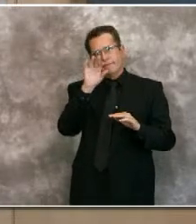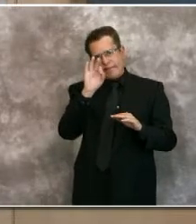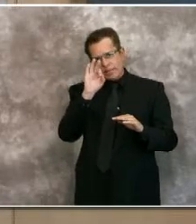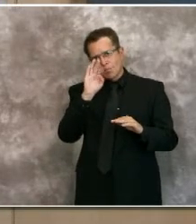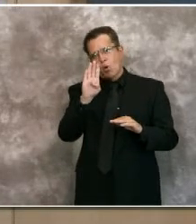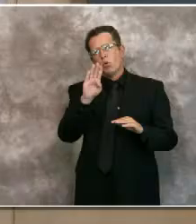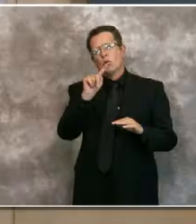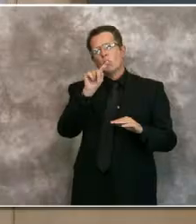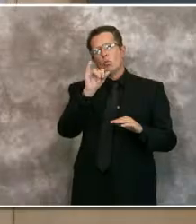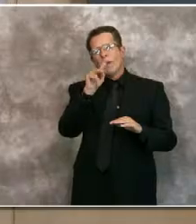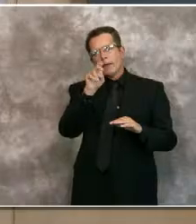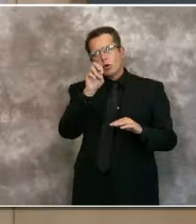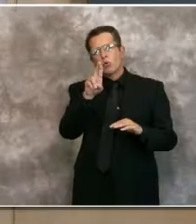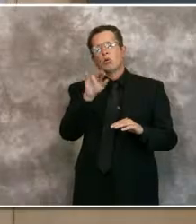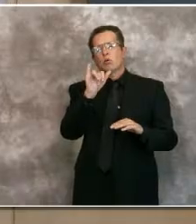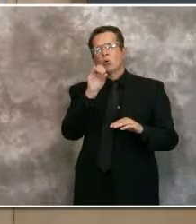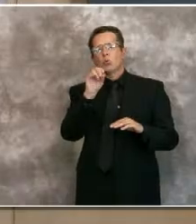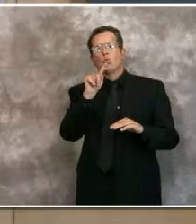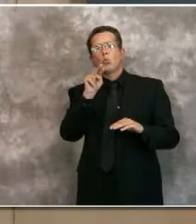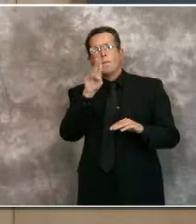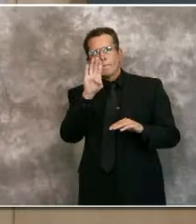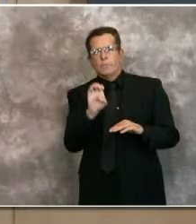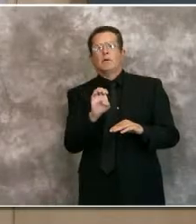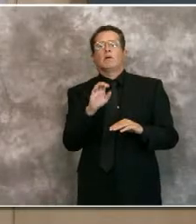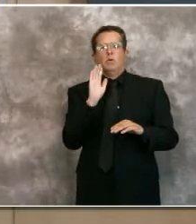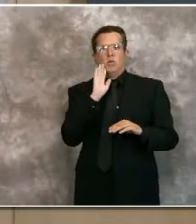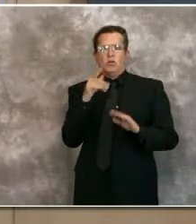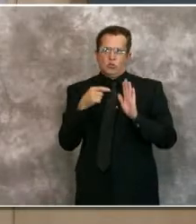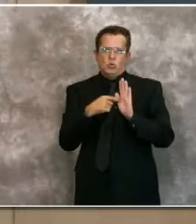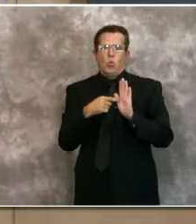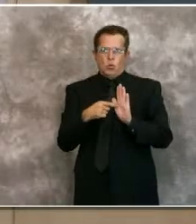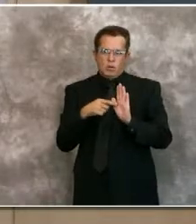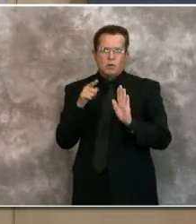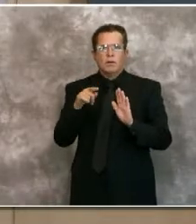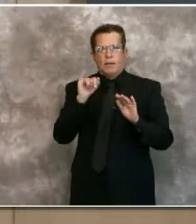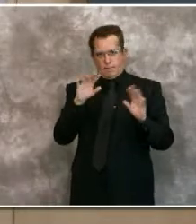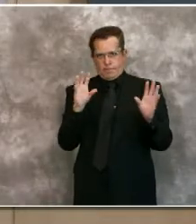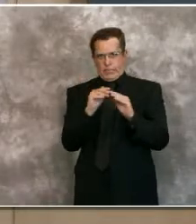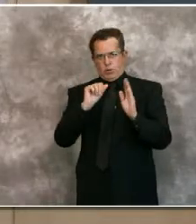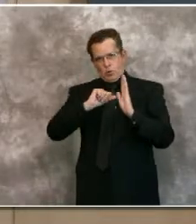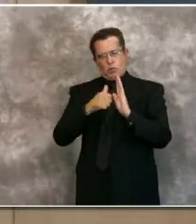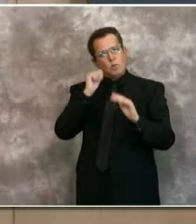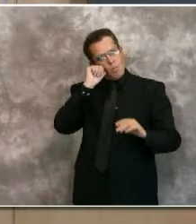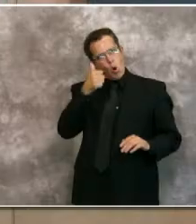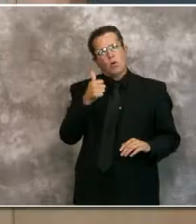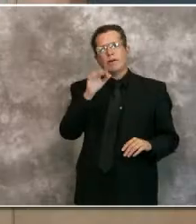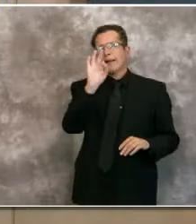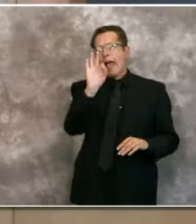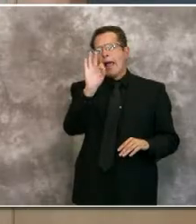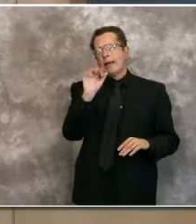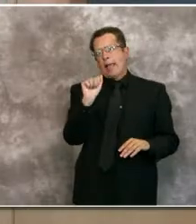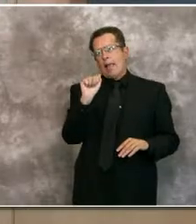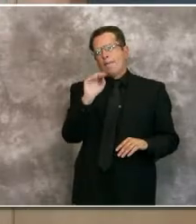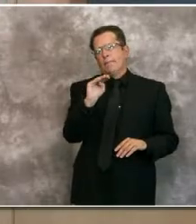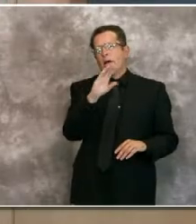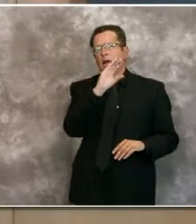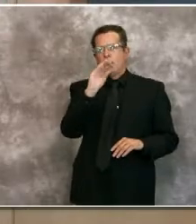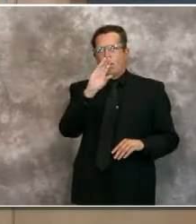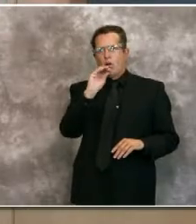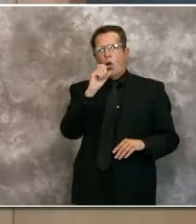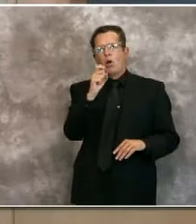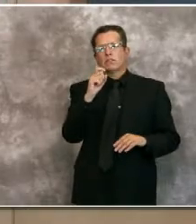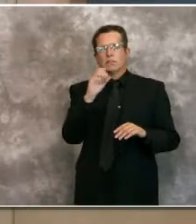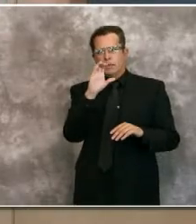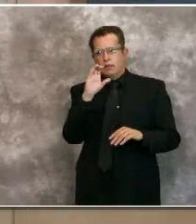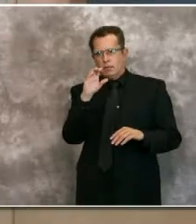Facebook, Twitter, and YouTube. And again, that meeting will start at 9 a.m. You can also watch on Cox Channel